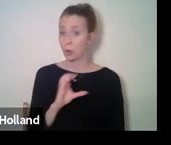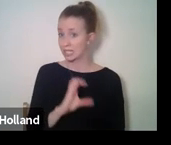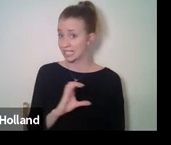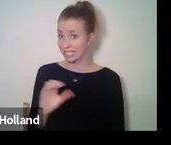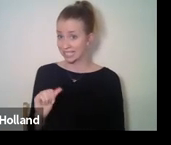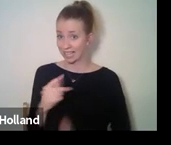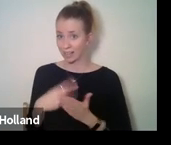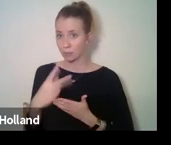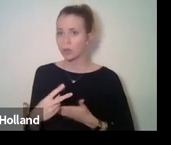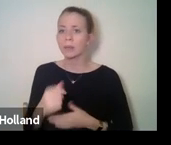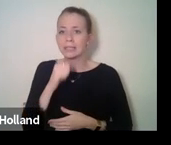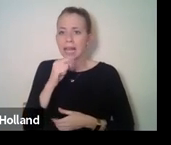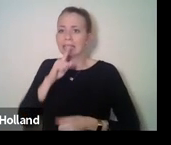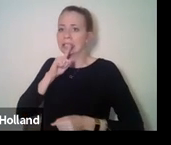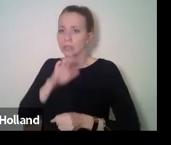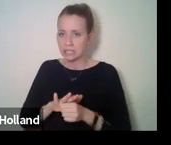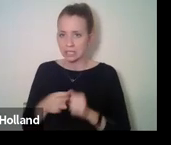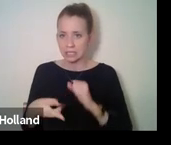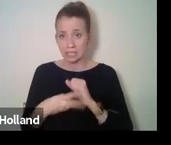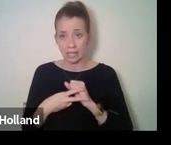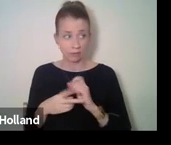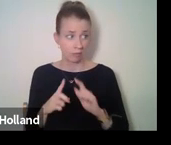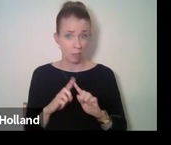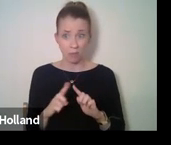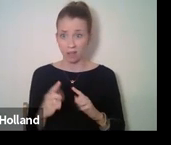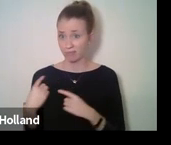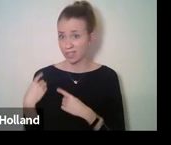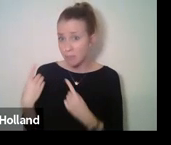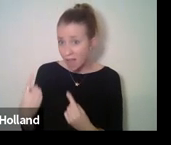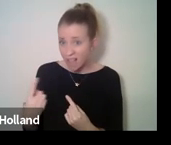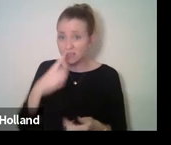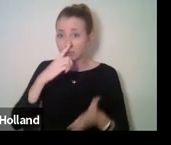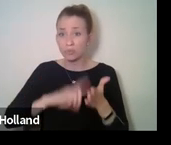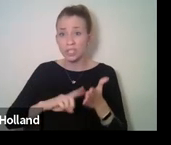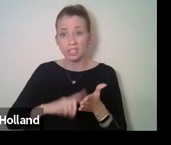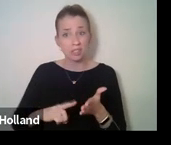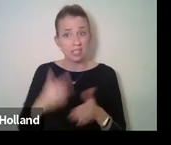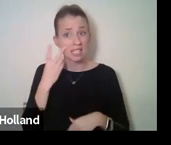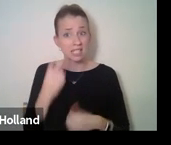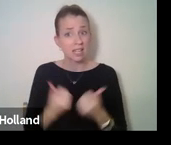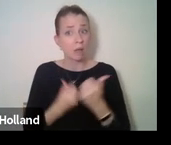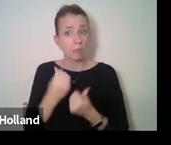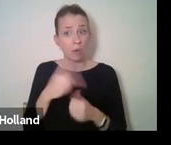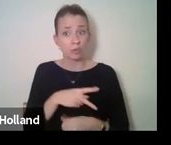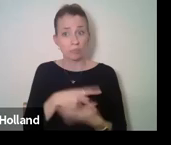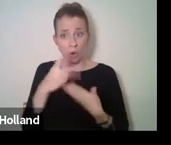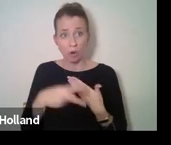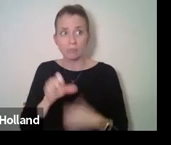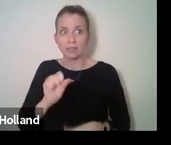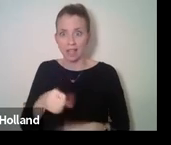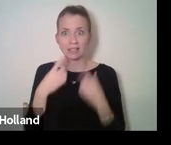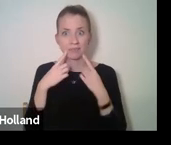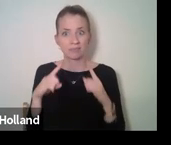a guarantee savings, but most programs have created savings. So who can